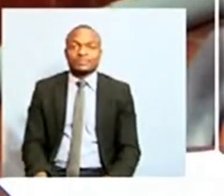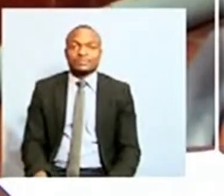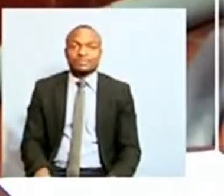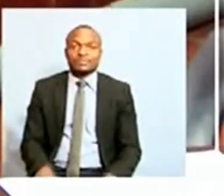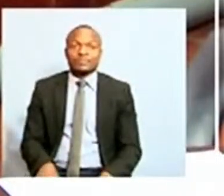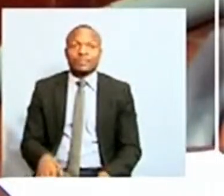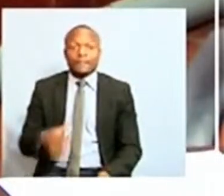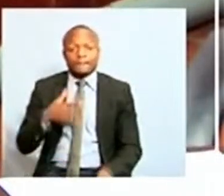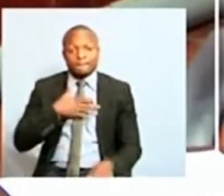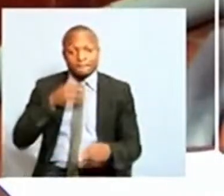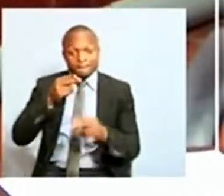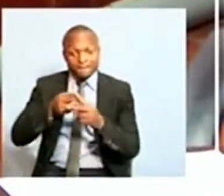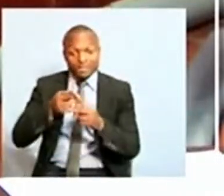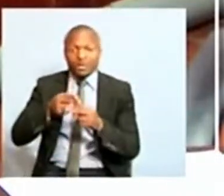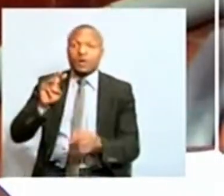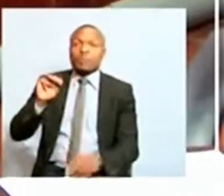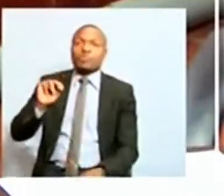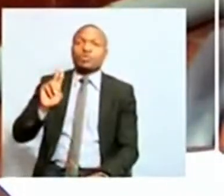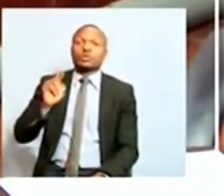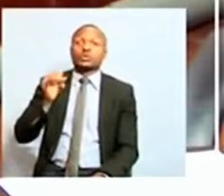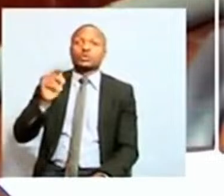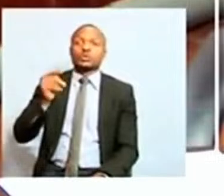My name is Achinga Mutu,